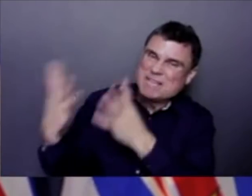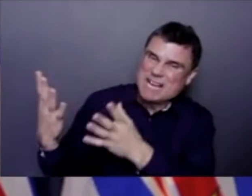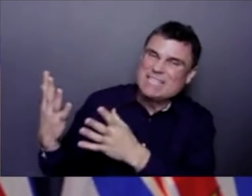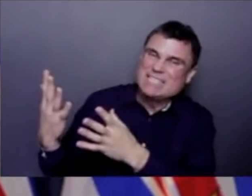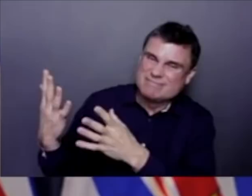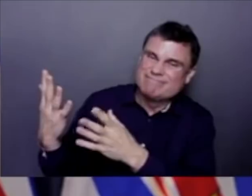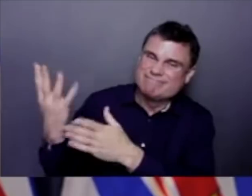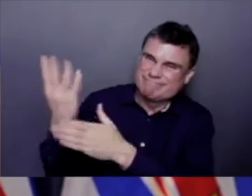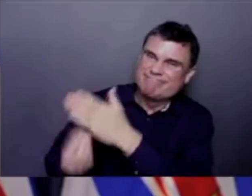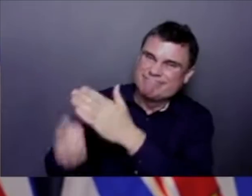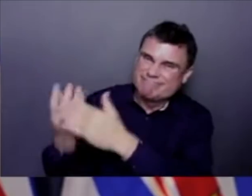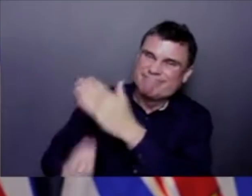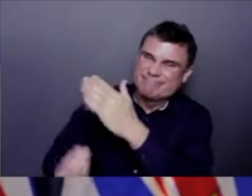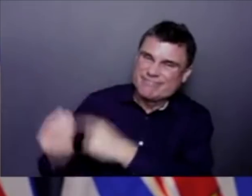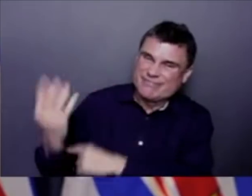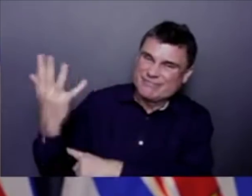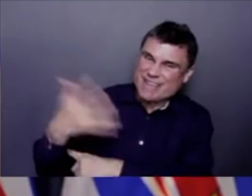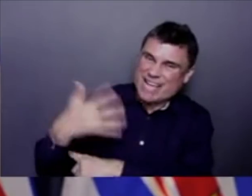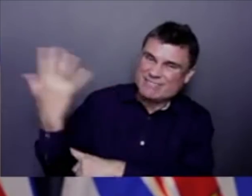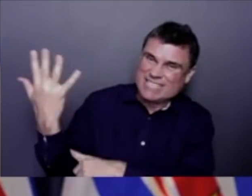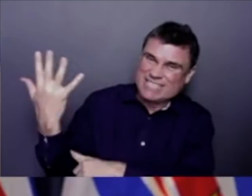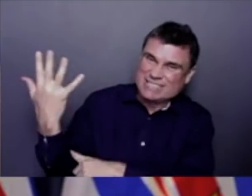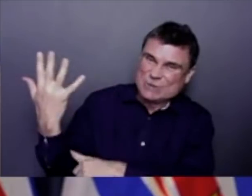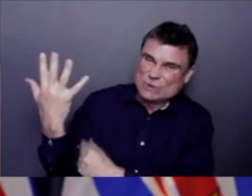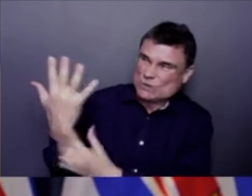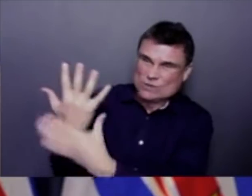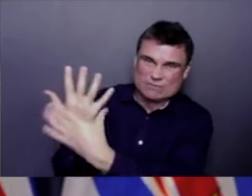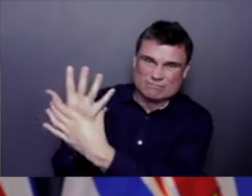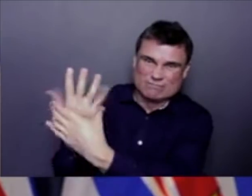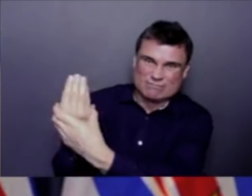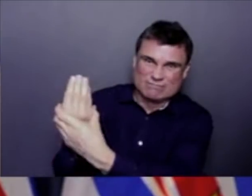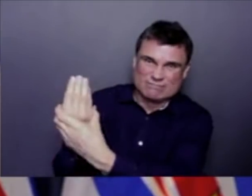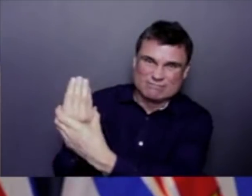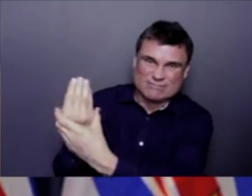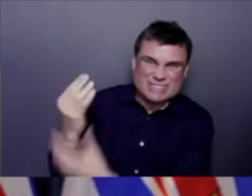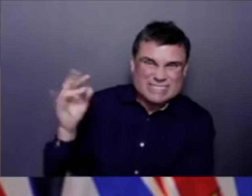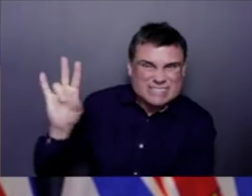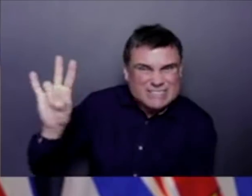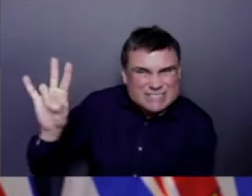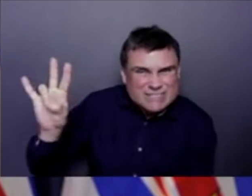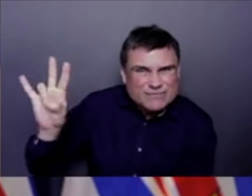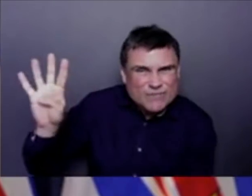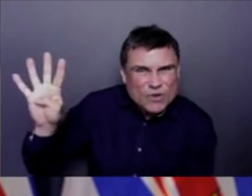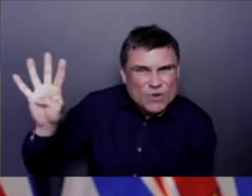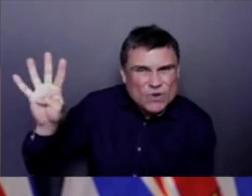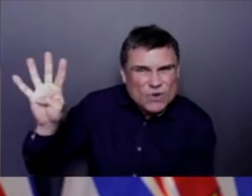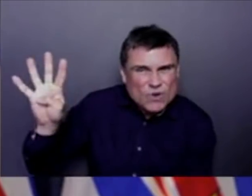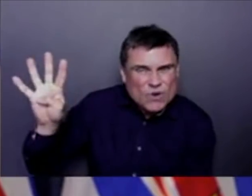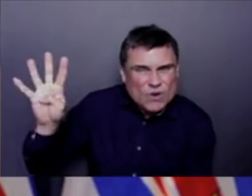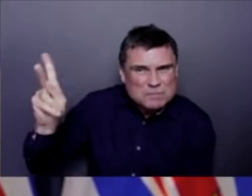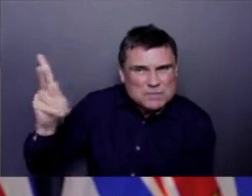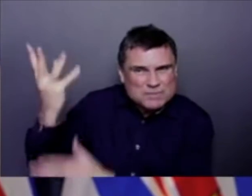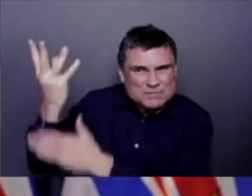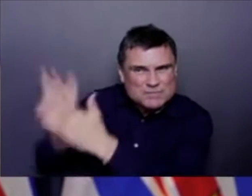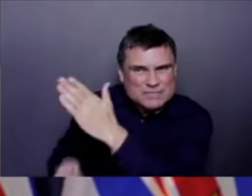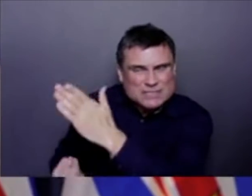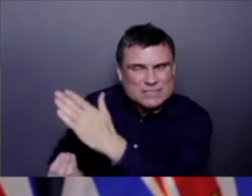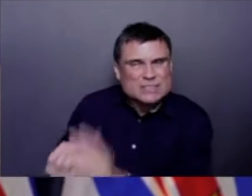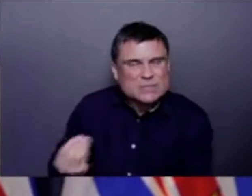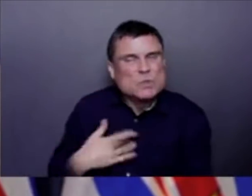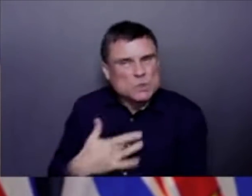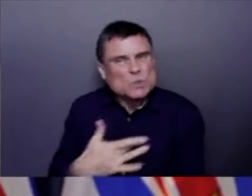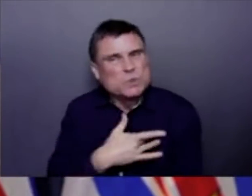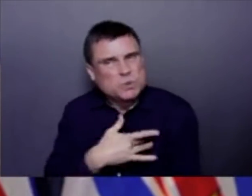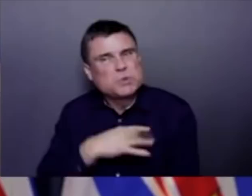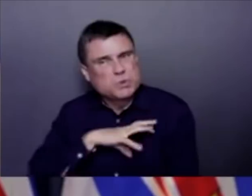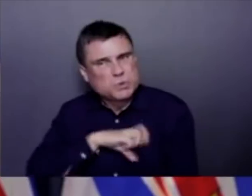74 people passed away in the last 5 days from COVID-19. And I want to express my condolences and my